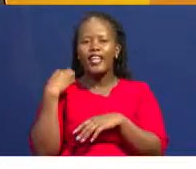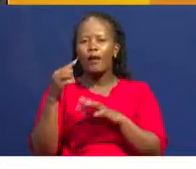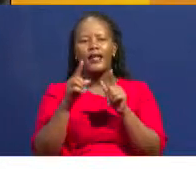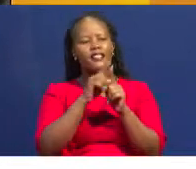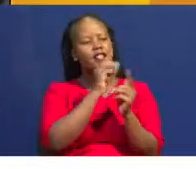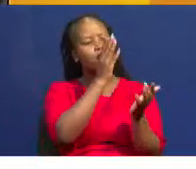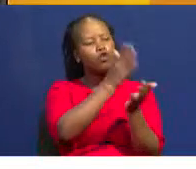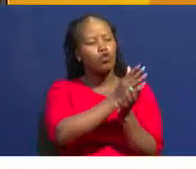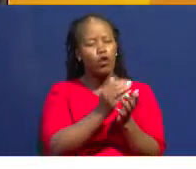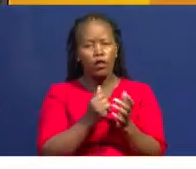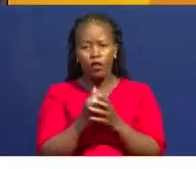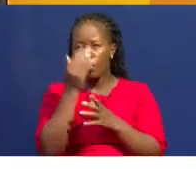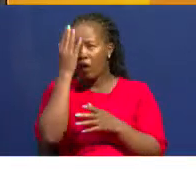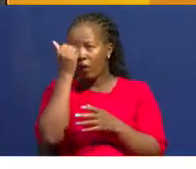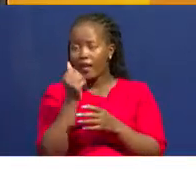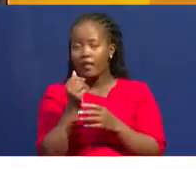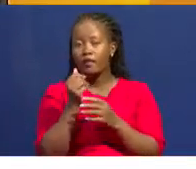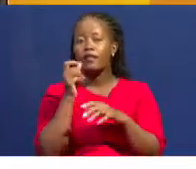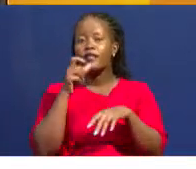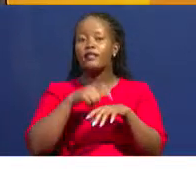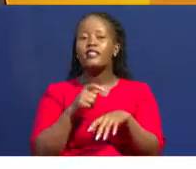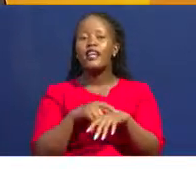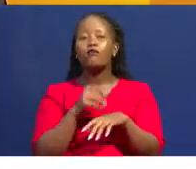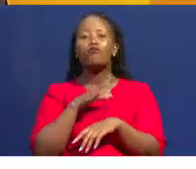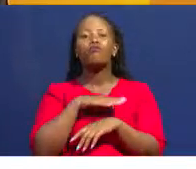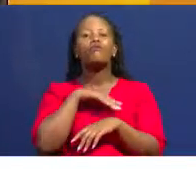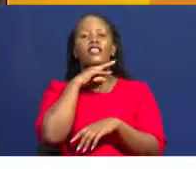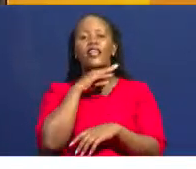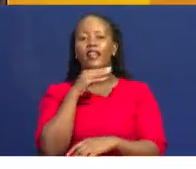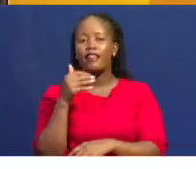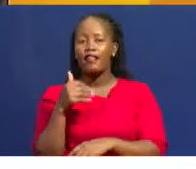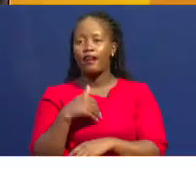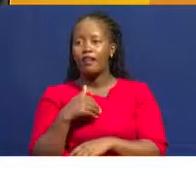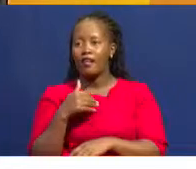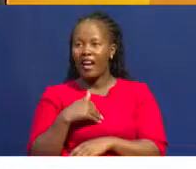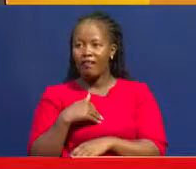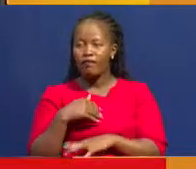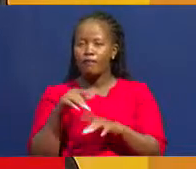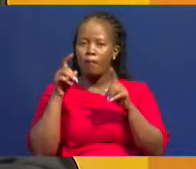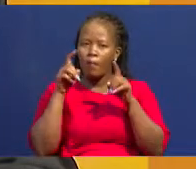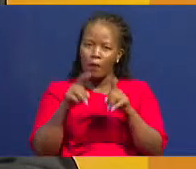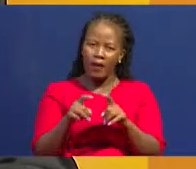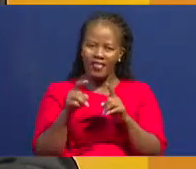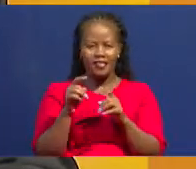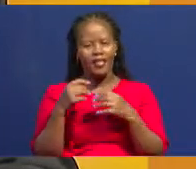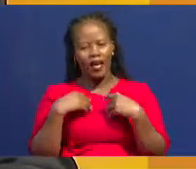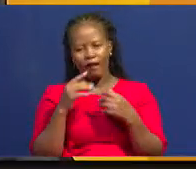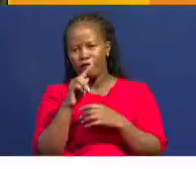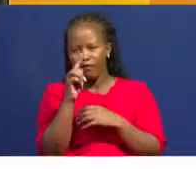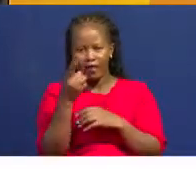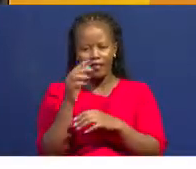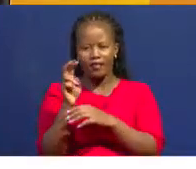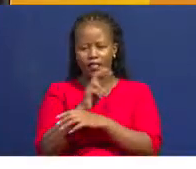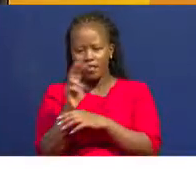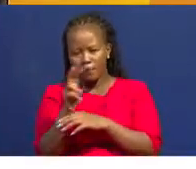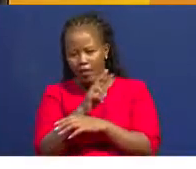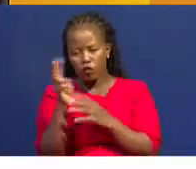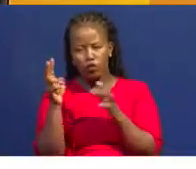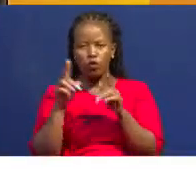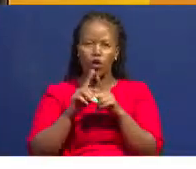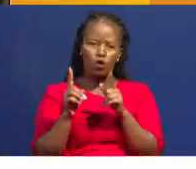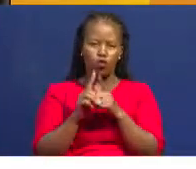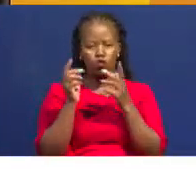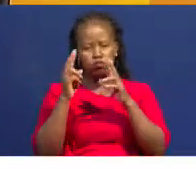because when we have fatalities, we have to do even the inspection of even the vehicles